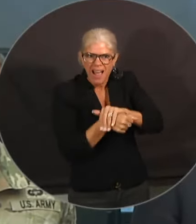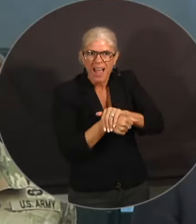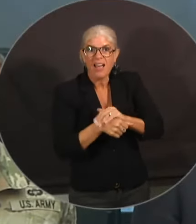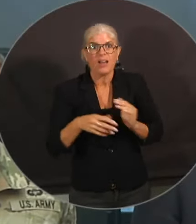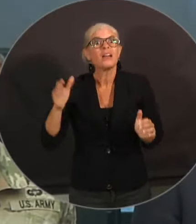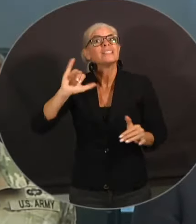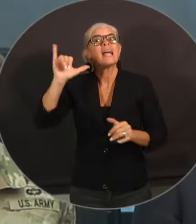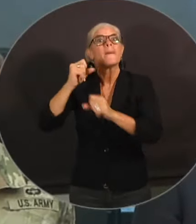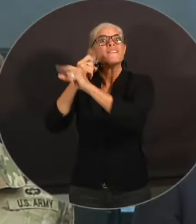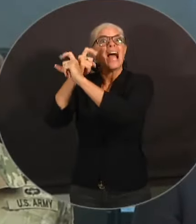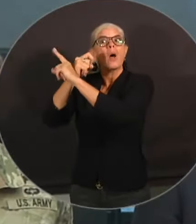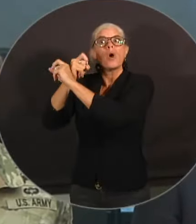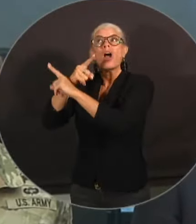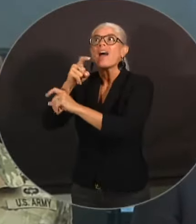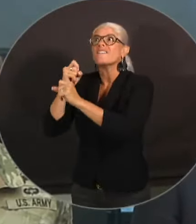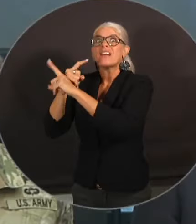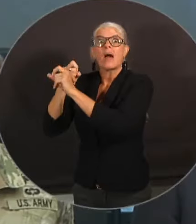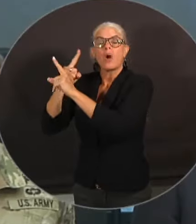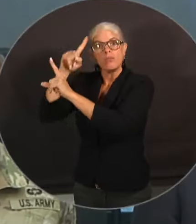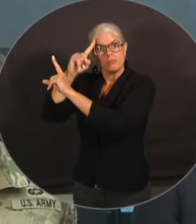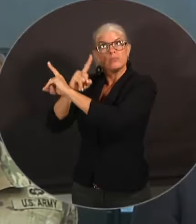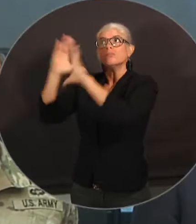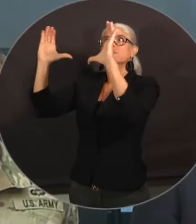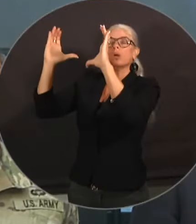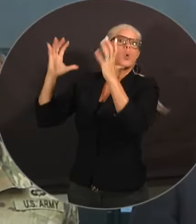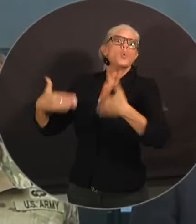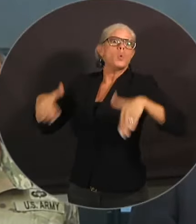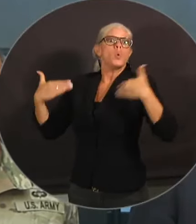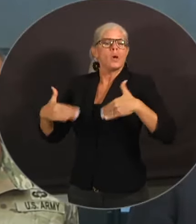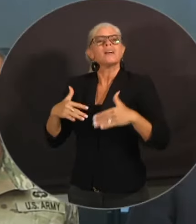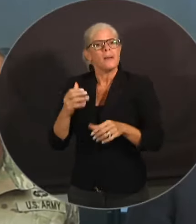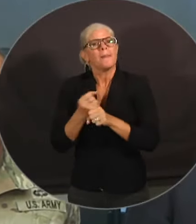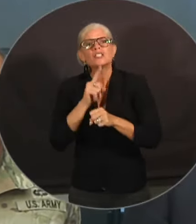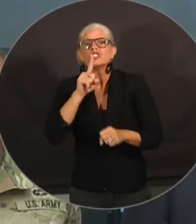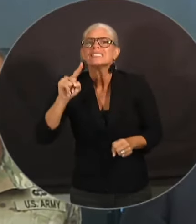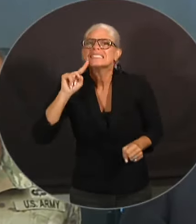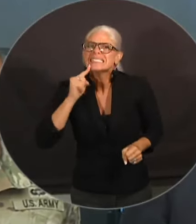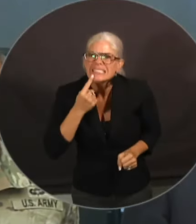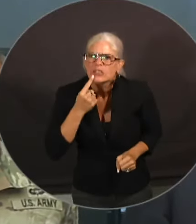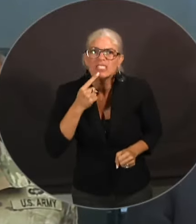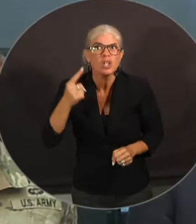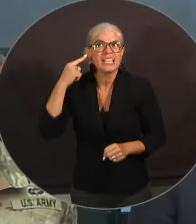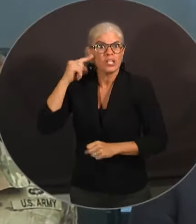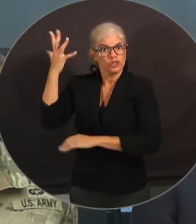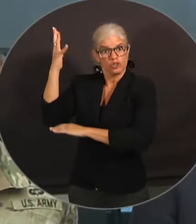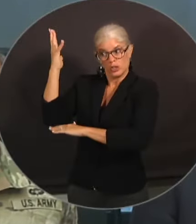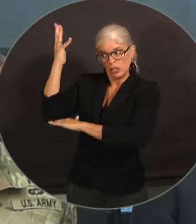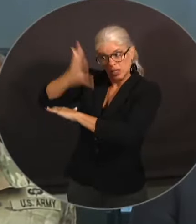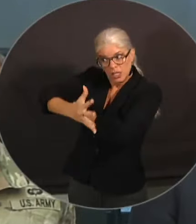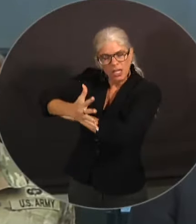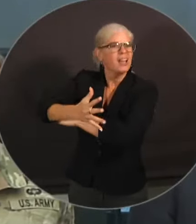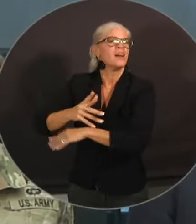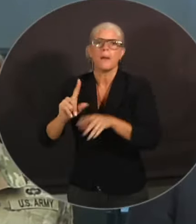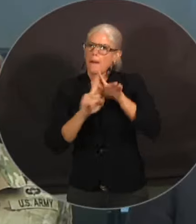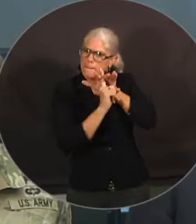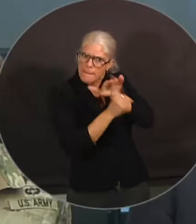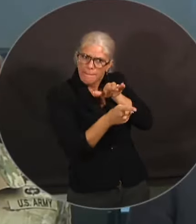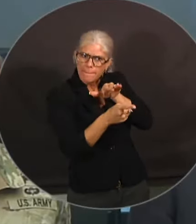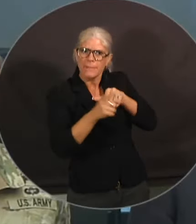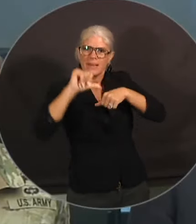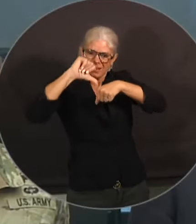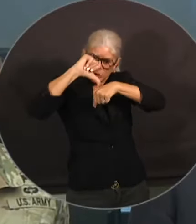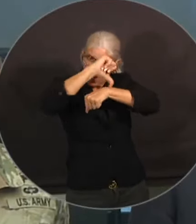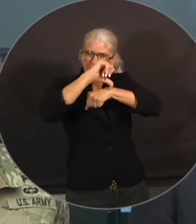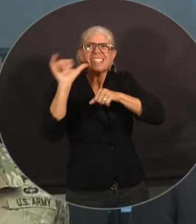or potentially gunshots. So please make sure if you hear that, act immediately. Get to the interior portion of your home, away